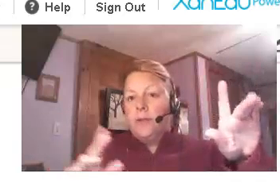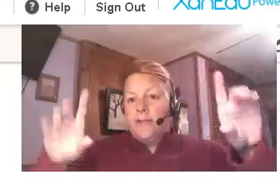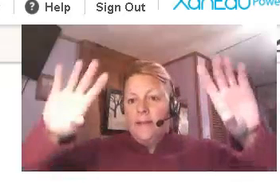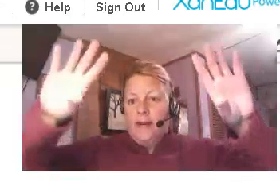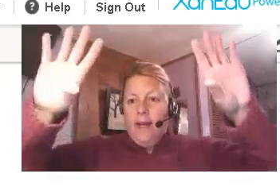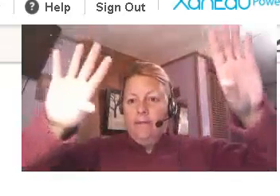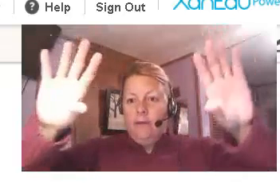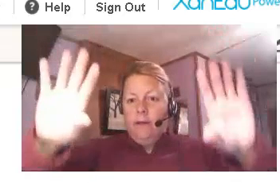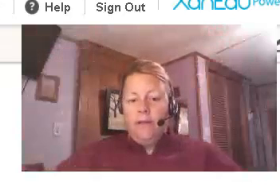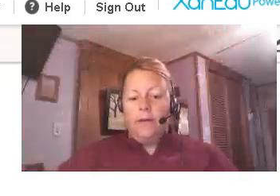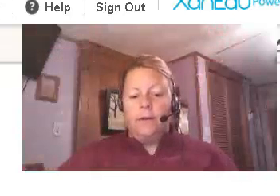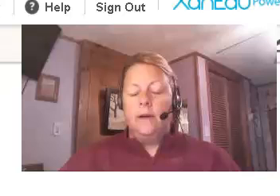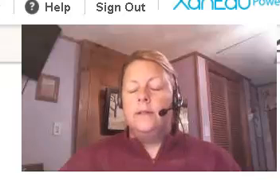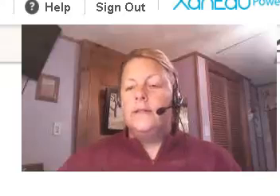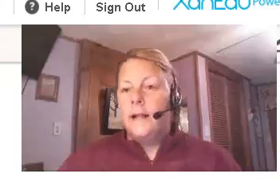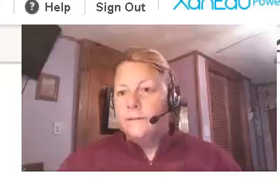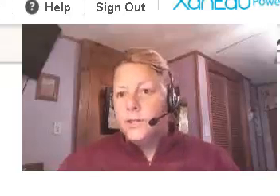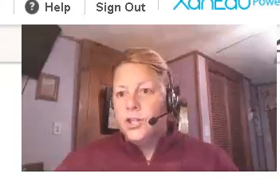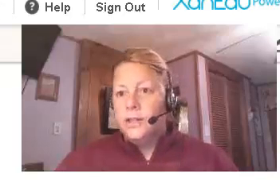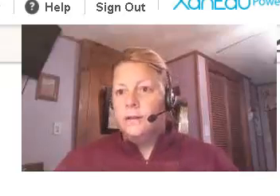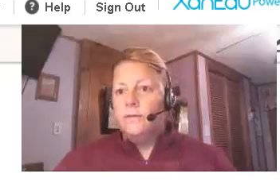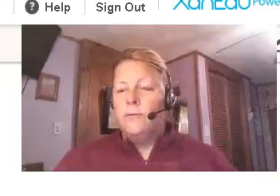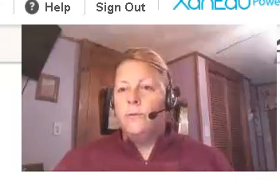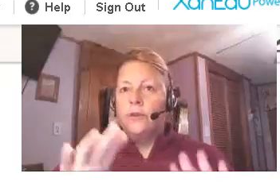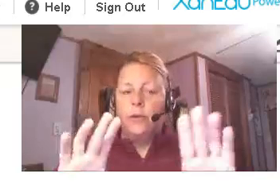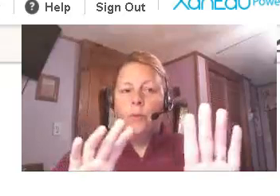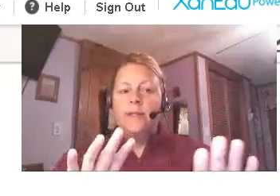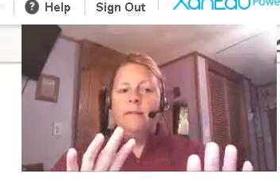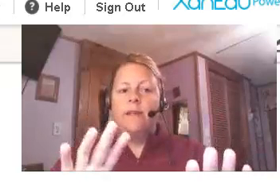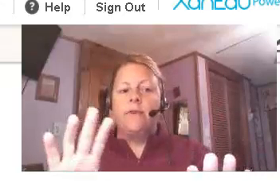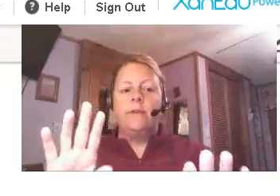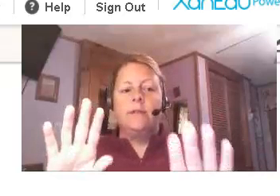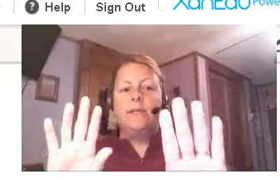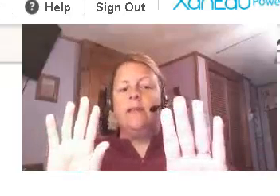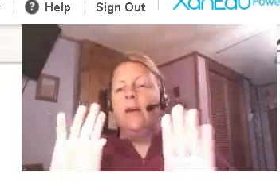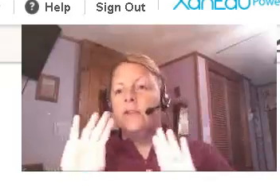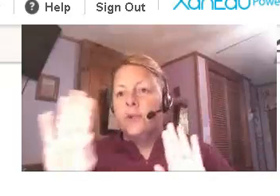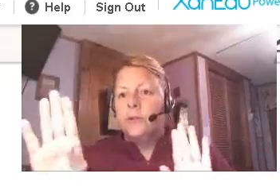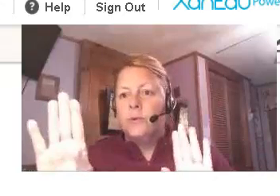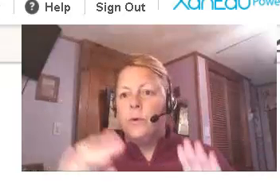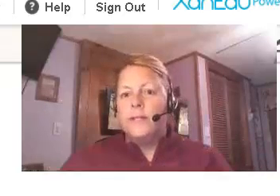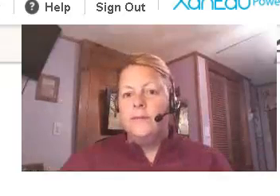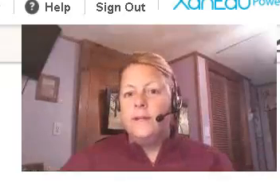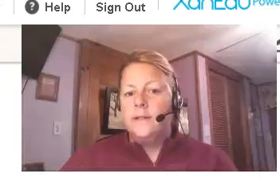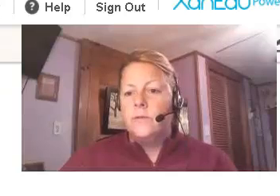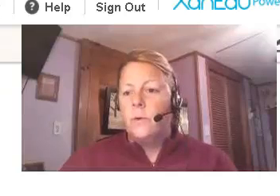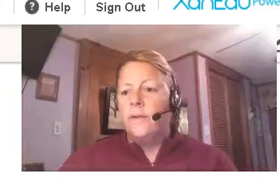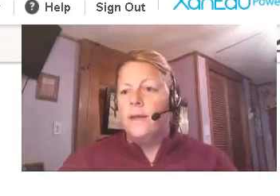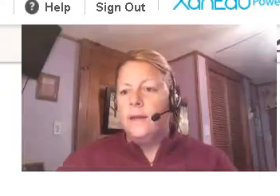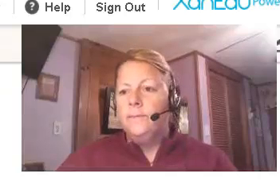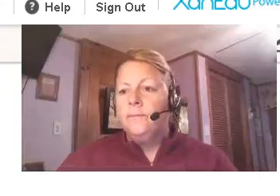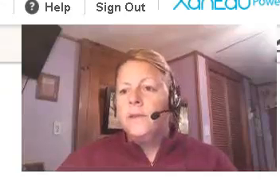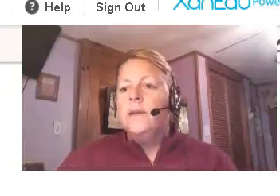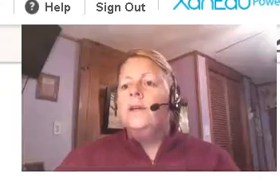other students, and then I have another television. The one TV is for seeing the other students, and one TV is